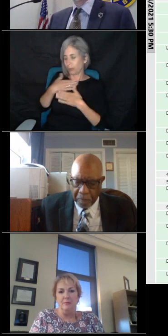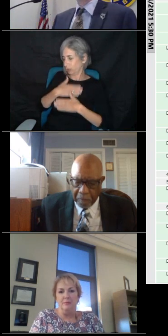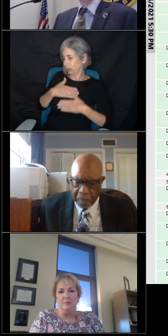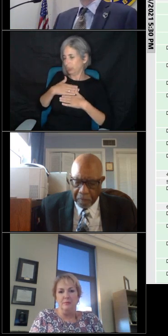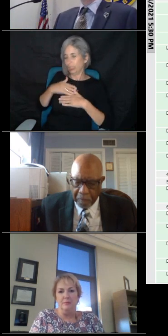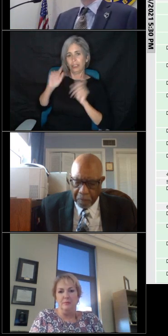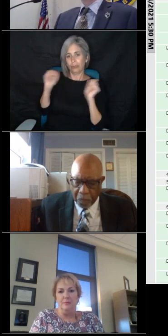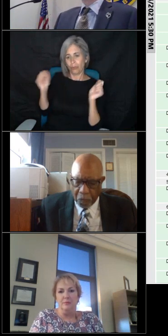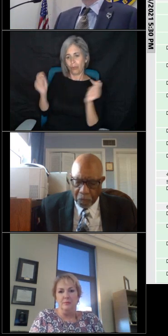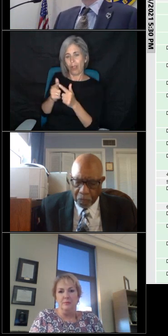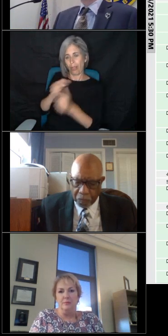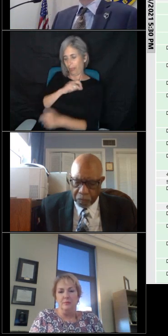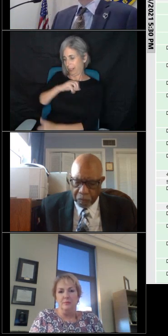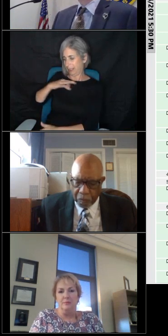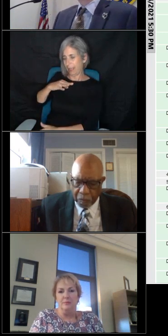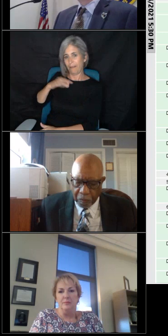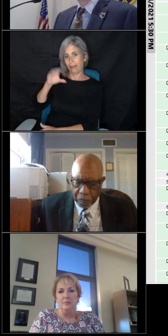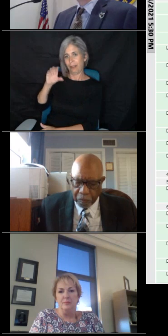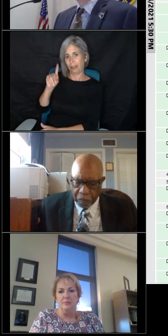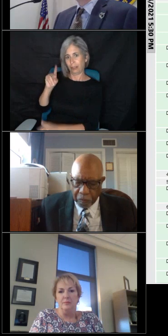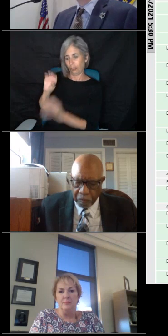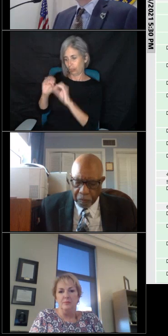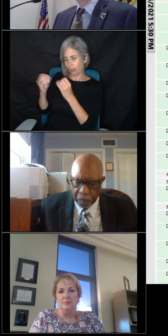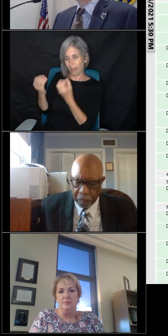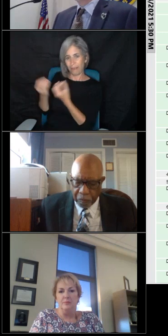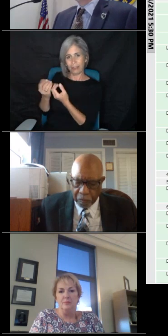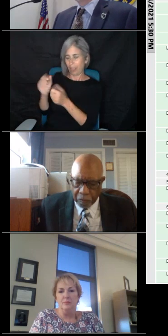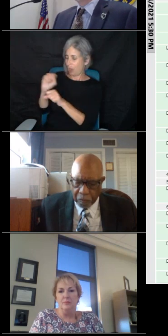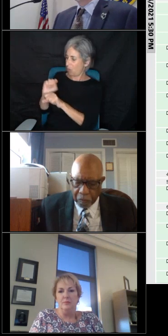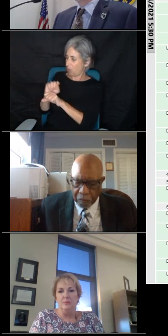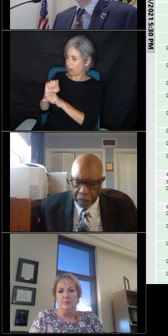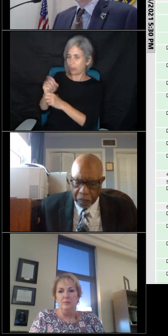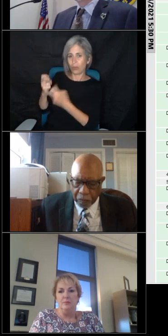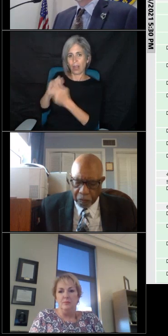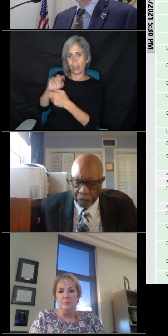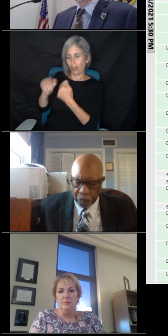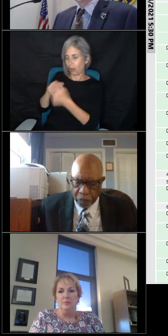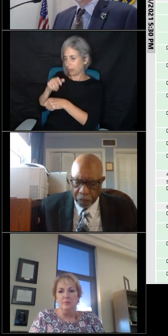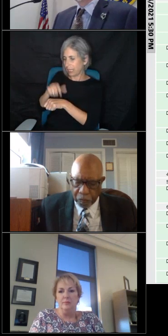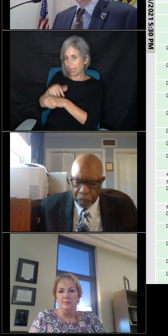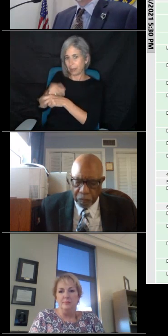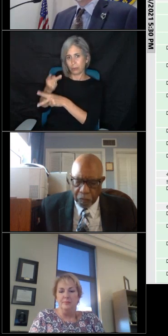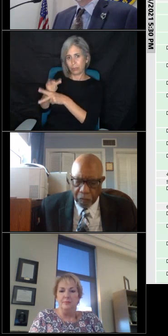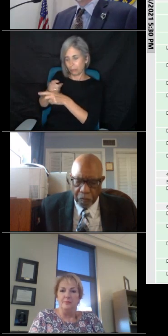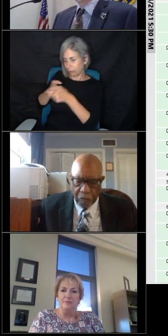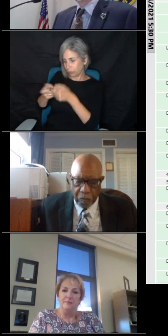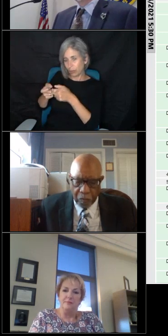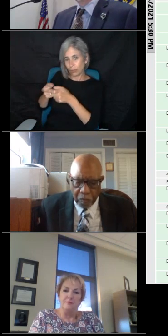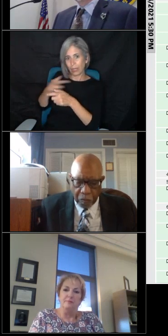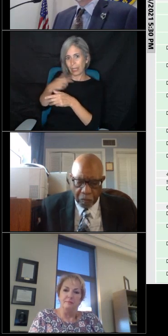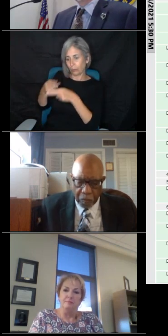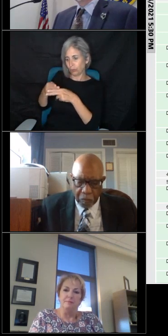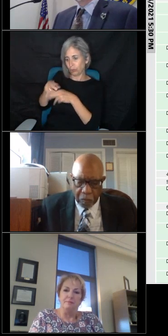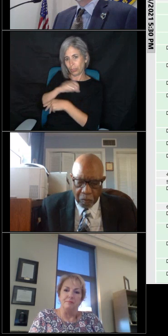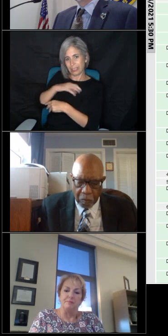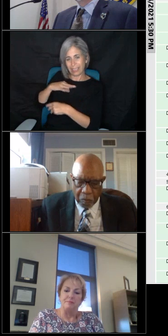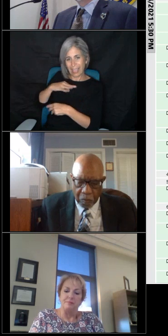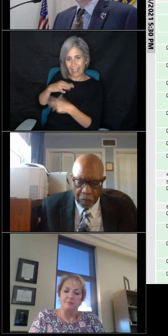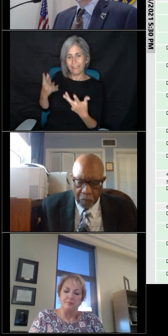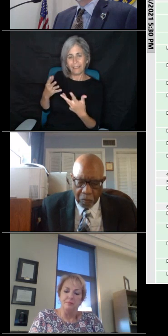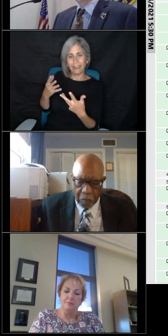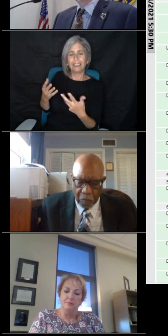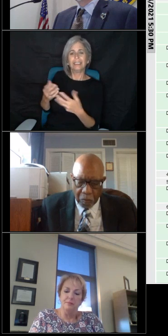to all of the staff in the clerk's office. They work so hard to hold the fort down while short-staffed. And just